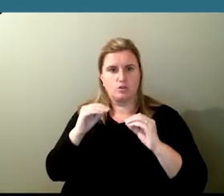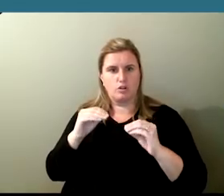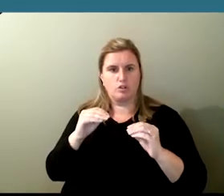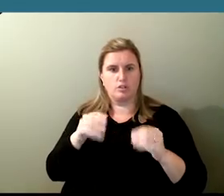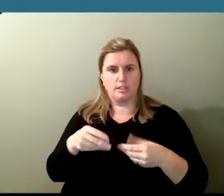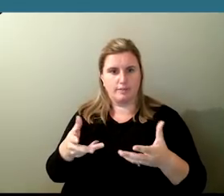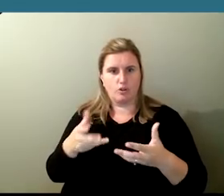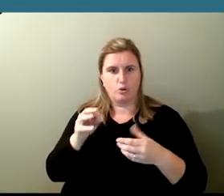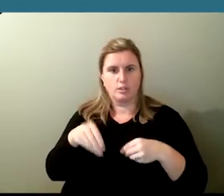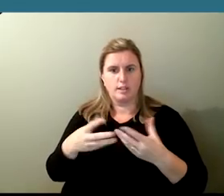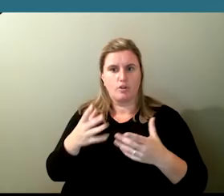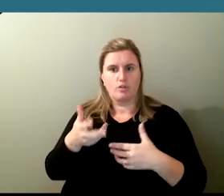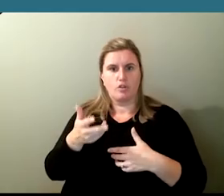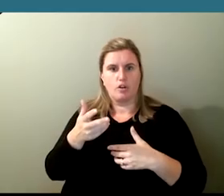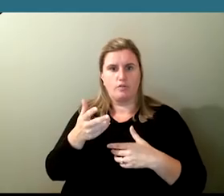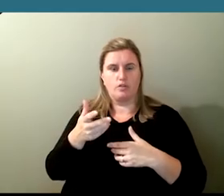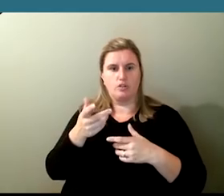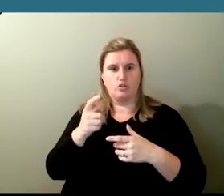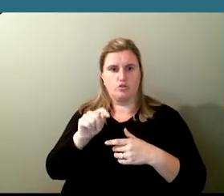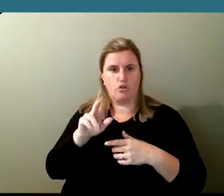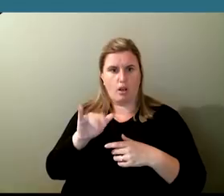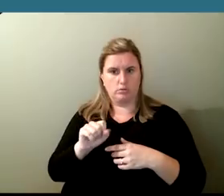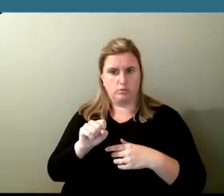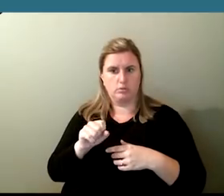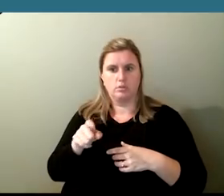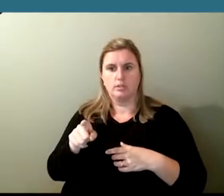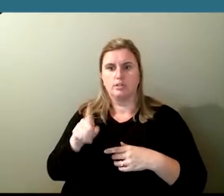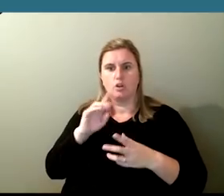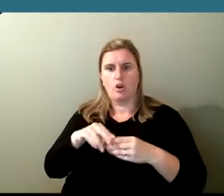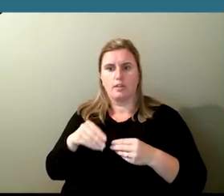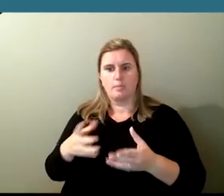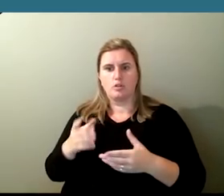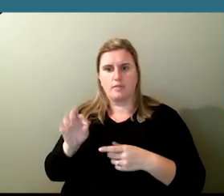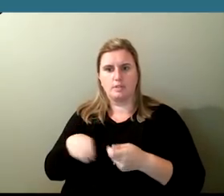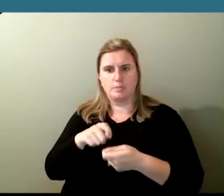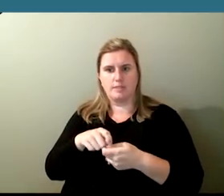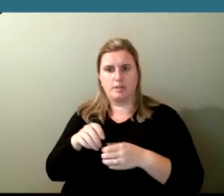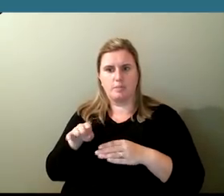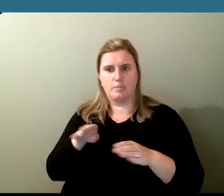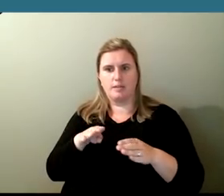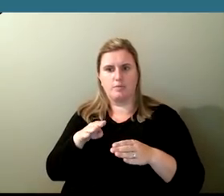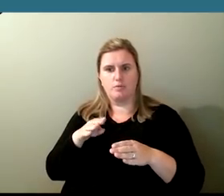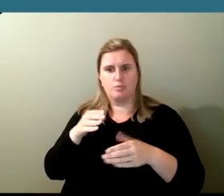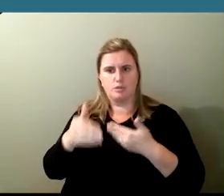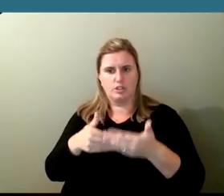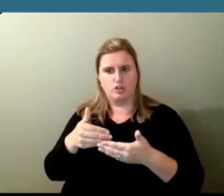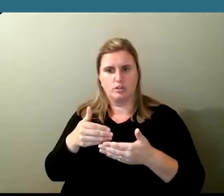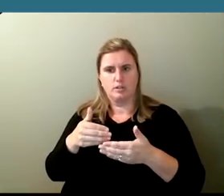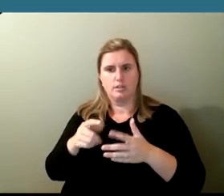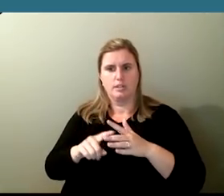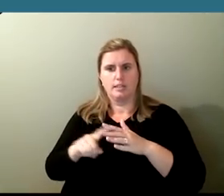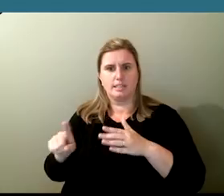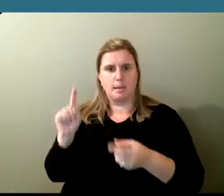or delivery of discrete trials. This one is on the implementation of a specific behavioral procedure, in this case, escape extinction.